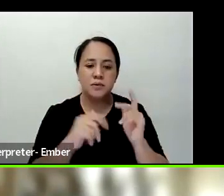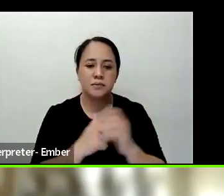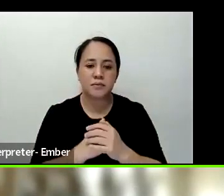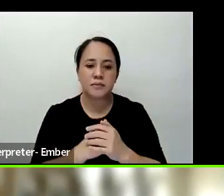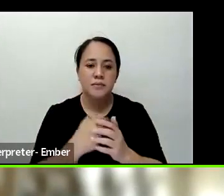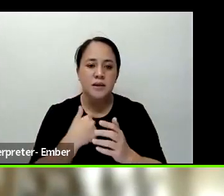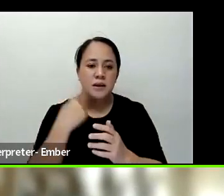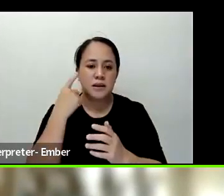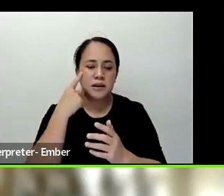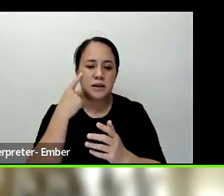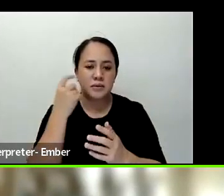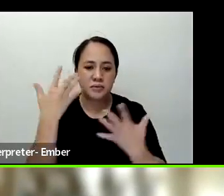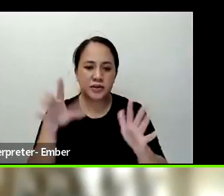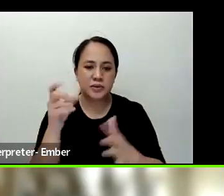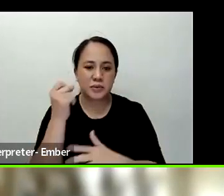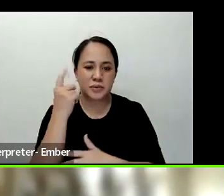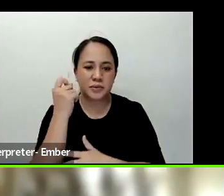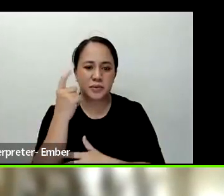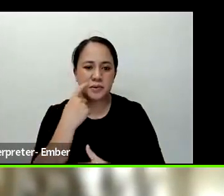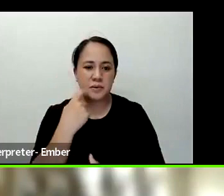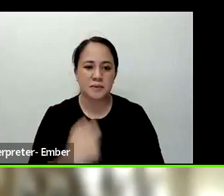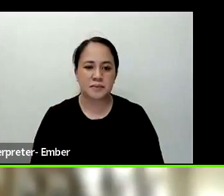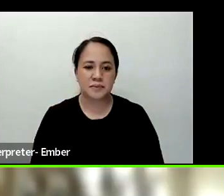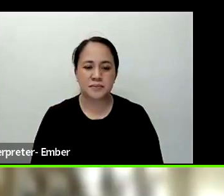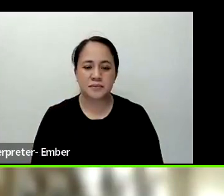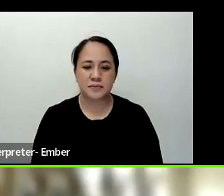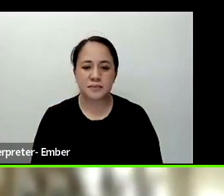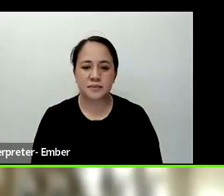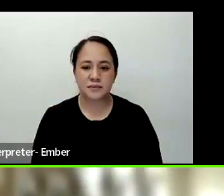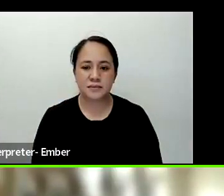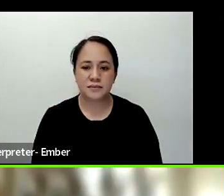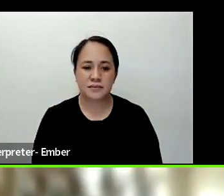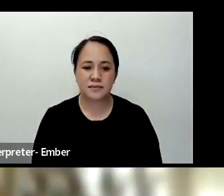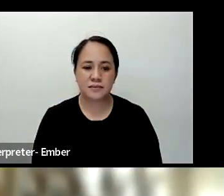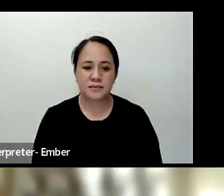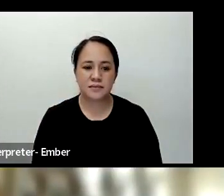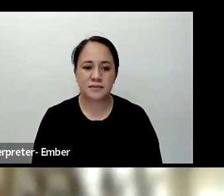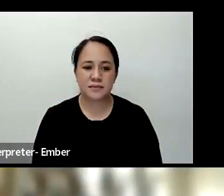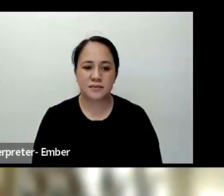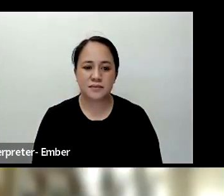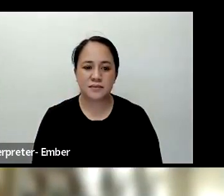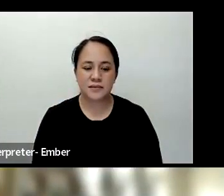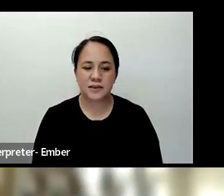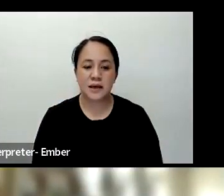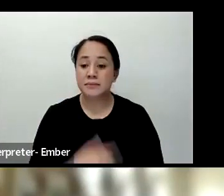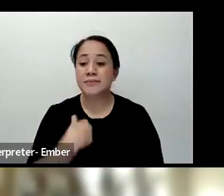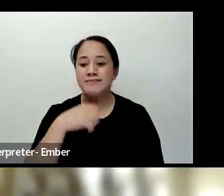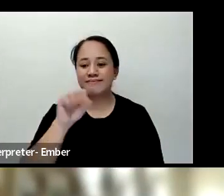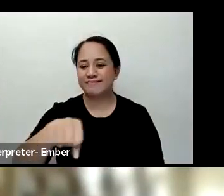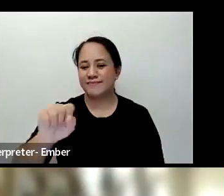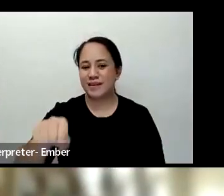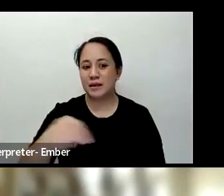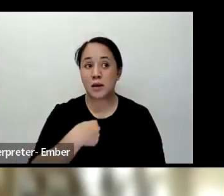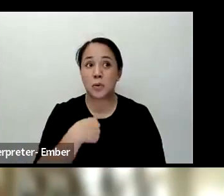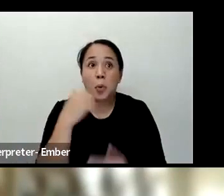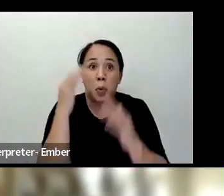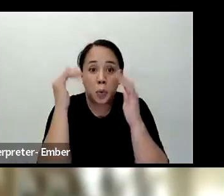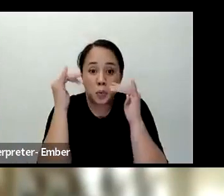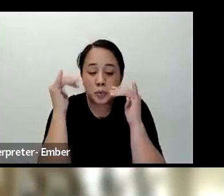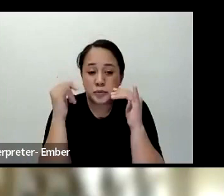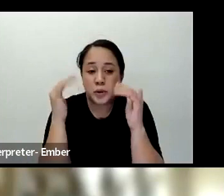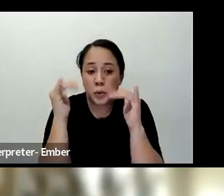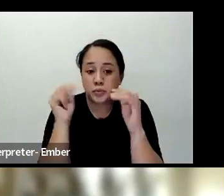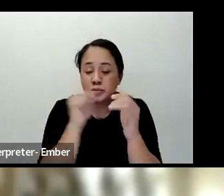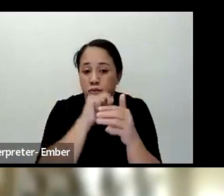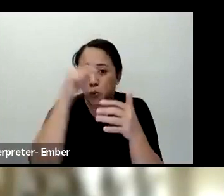this is addressed to Dr. Cruz. Yeah. Yes. Thanks, Elma. Yeah. Sana nga. I think all